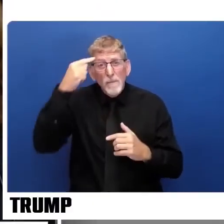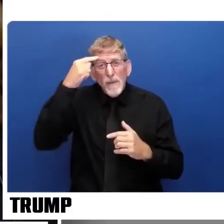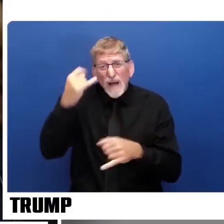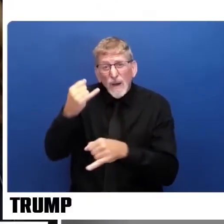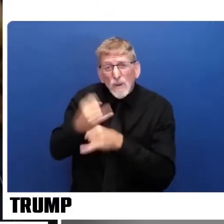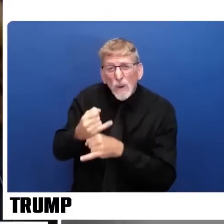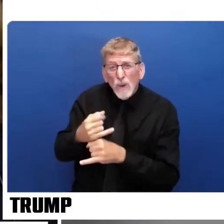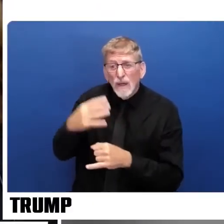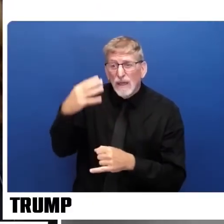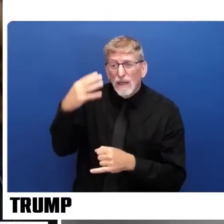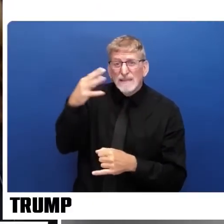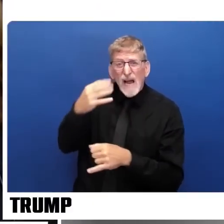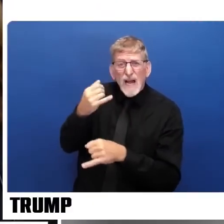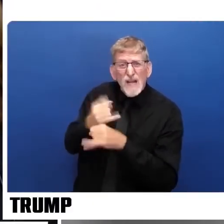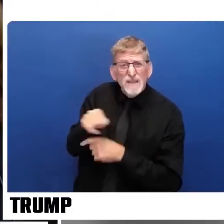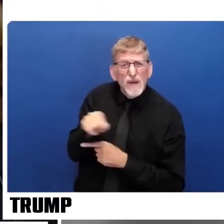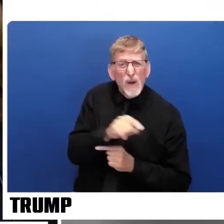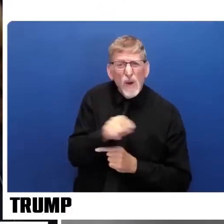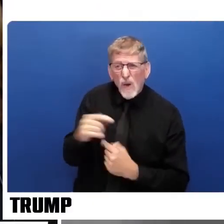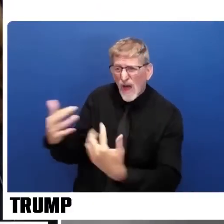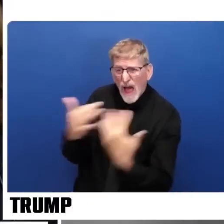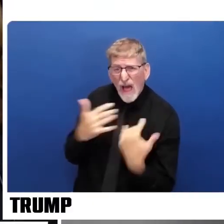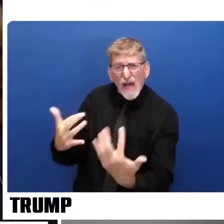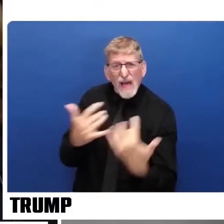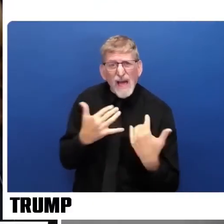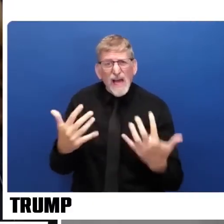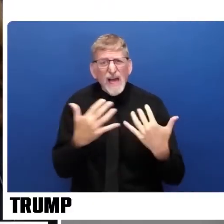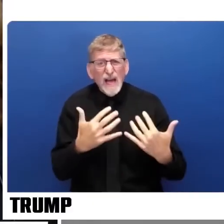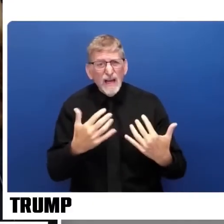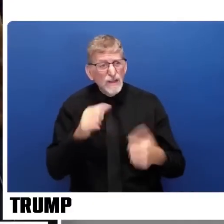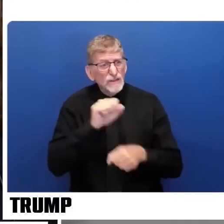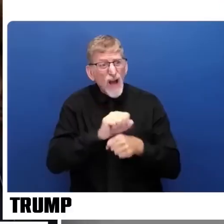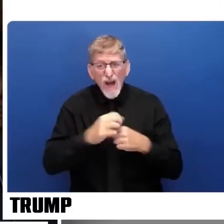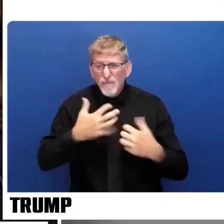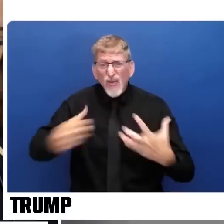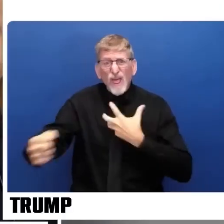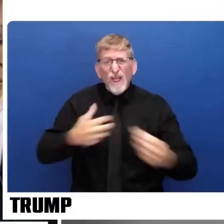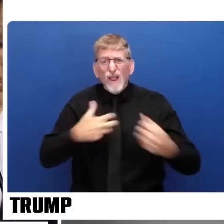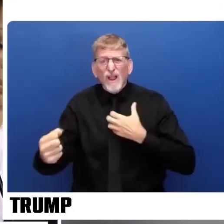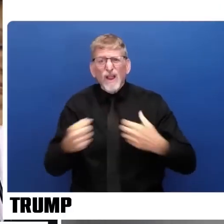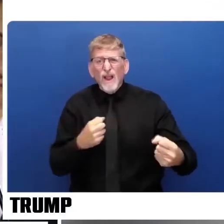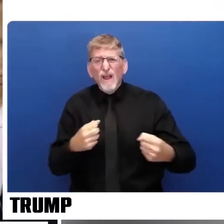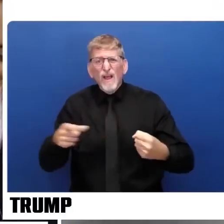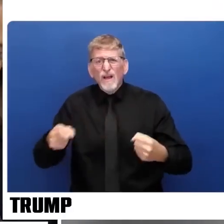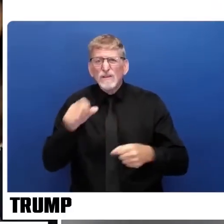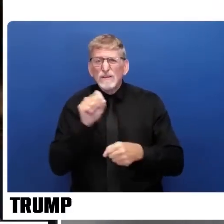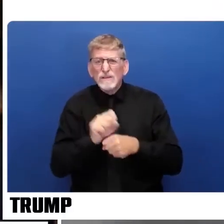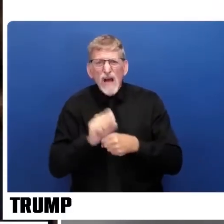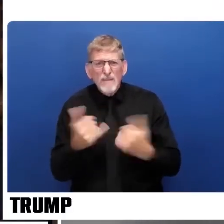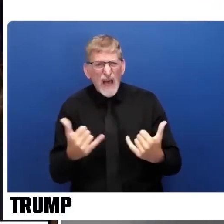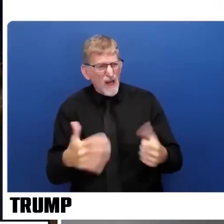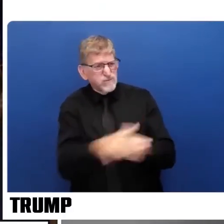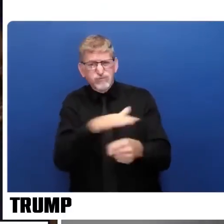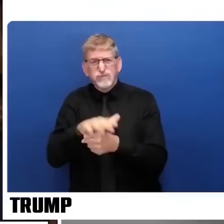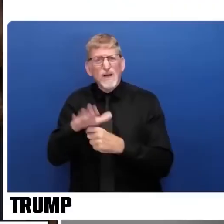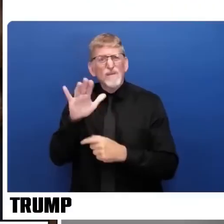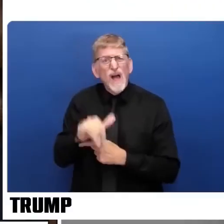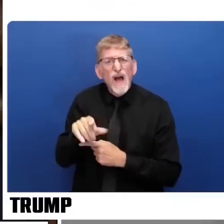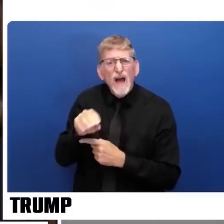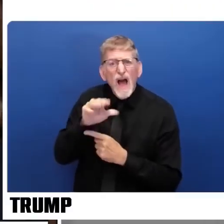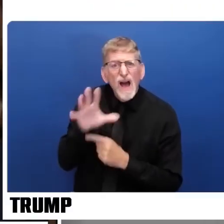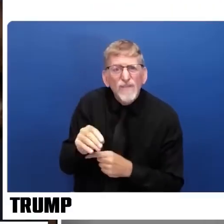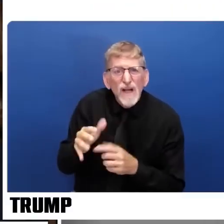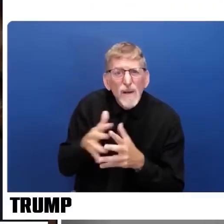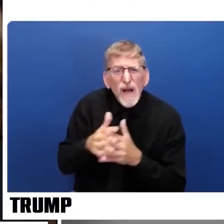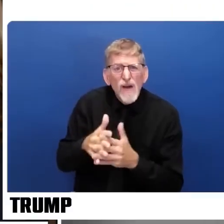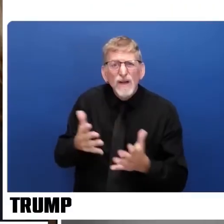taking jobs that are occupied right now by African Americans and Hispanics, and also unions. Unions are going to be affected